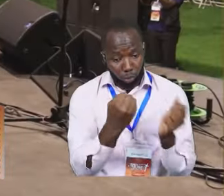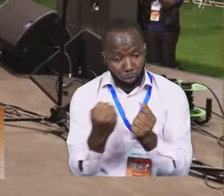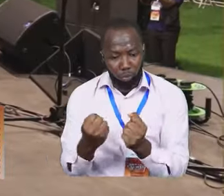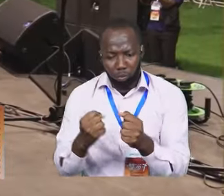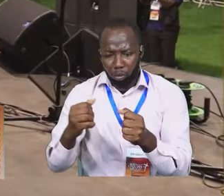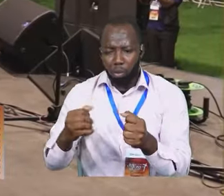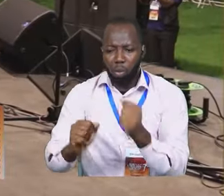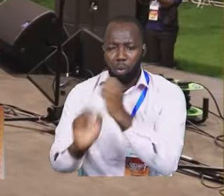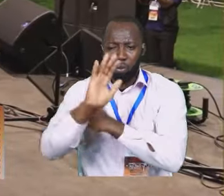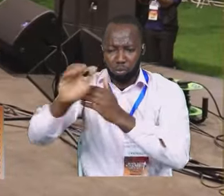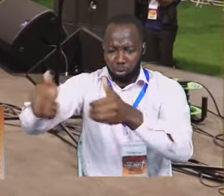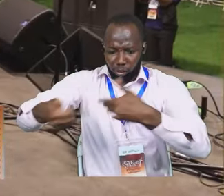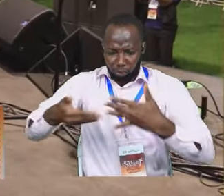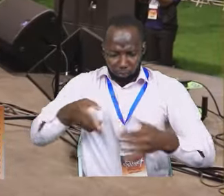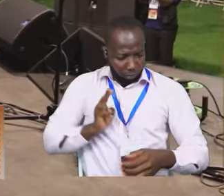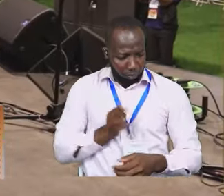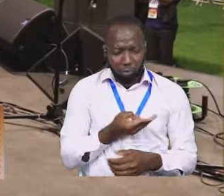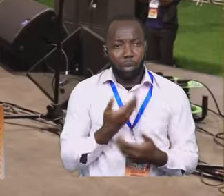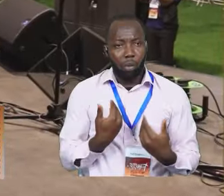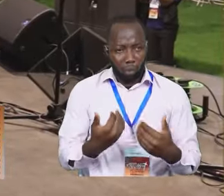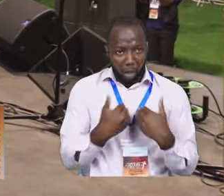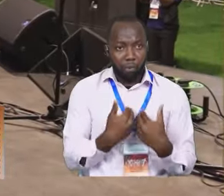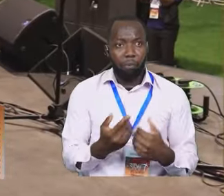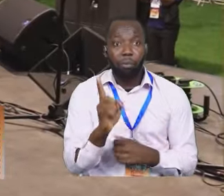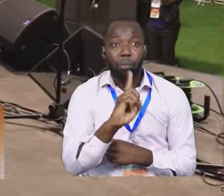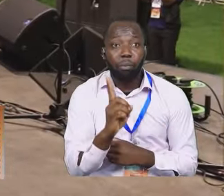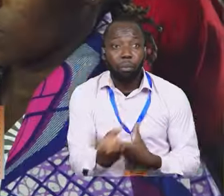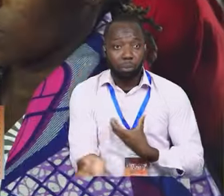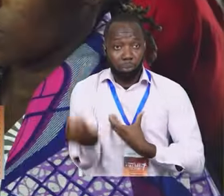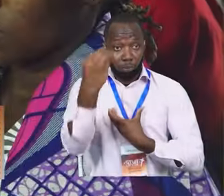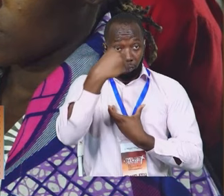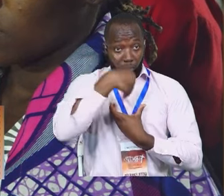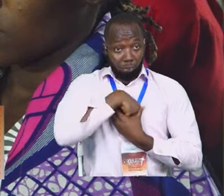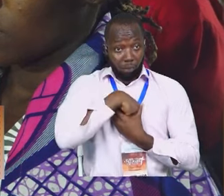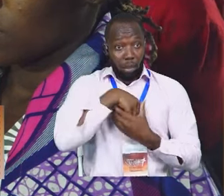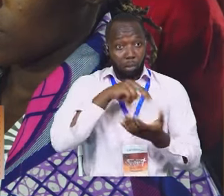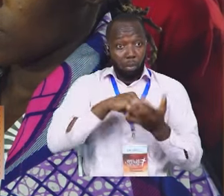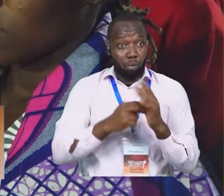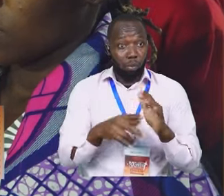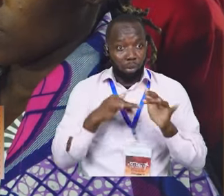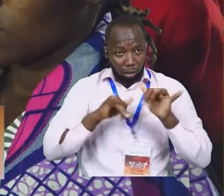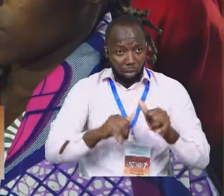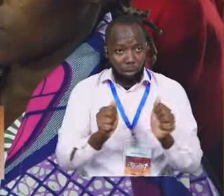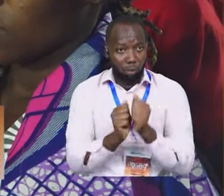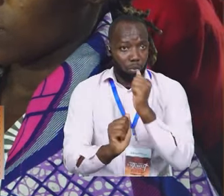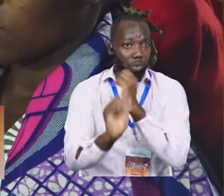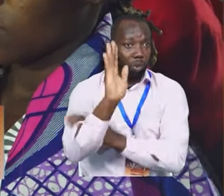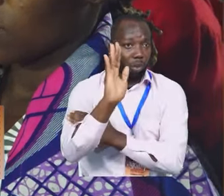The power, we have it. It's inside of us. We